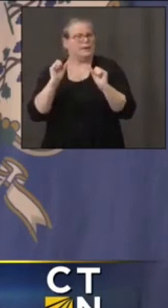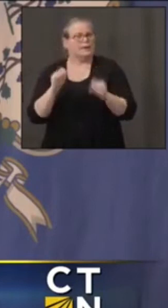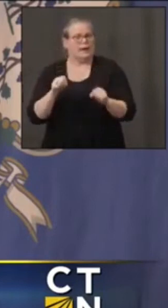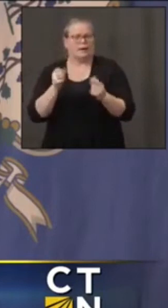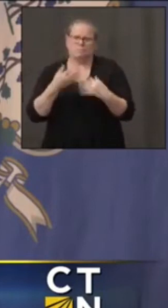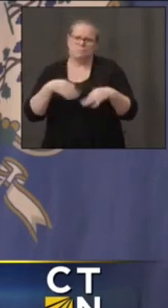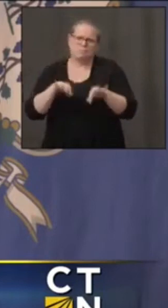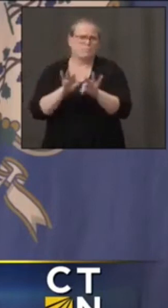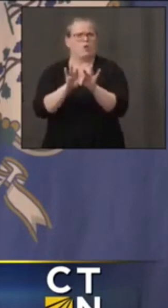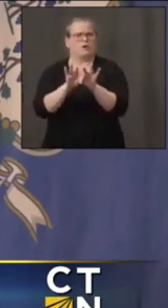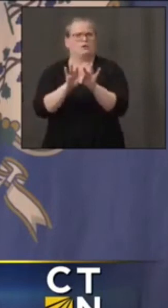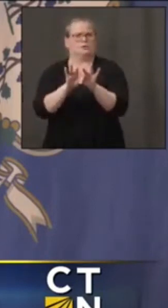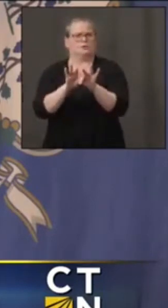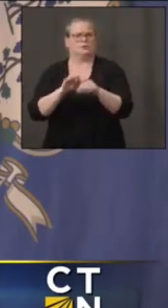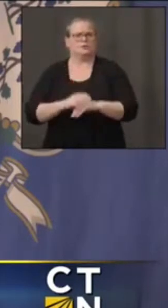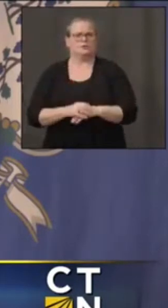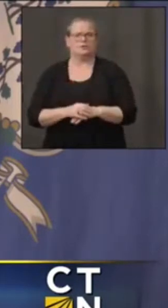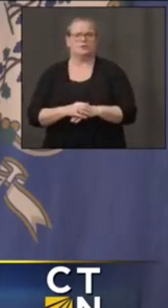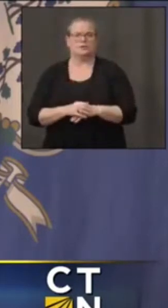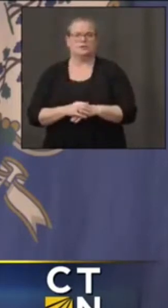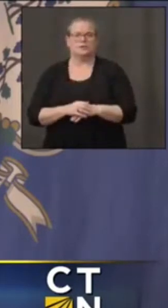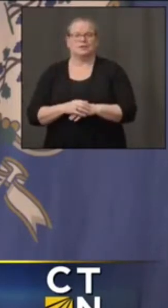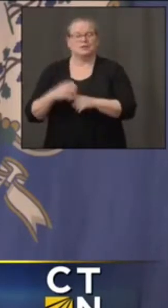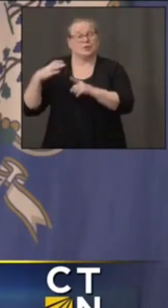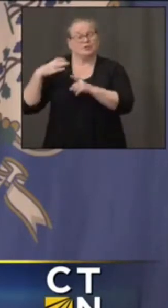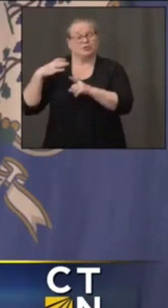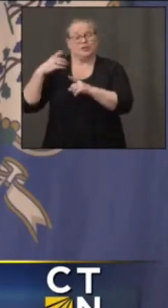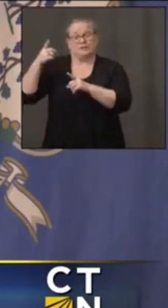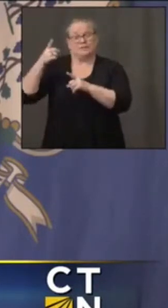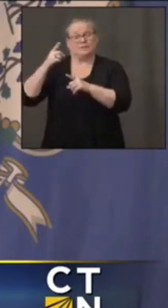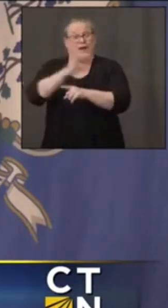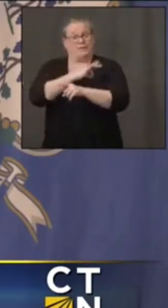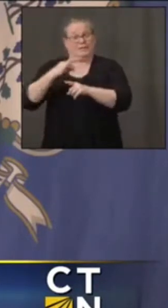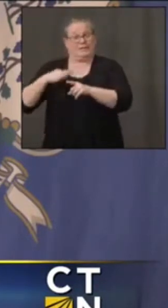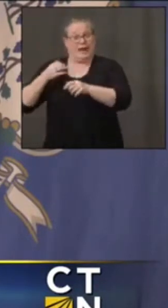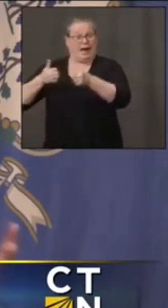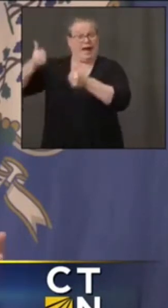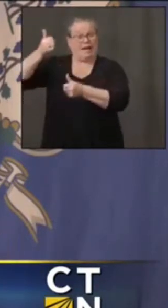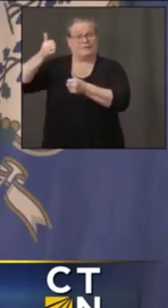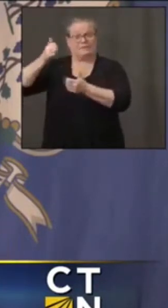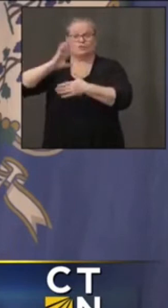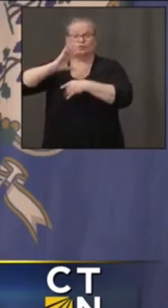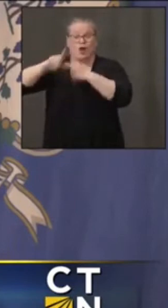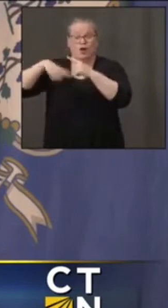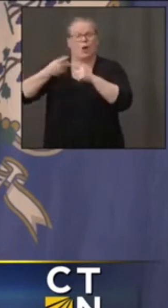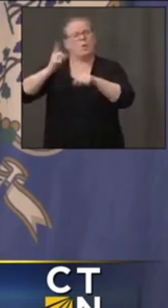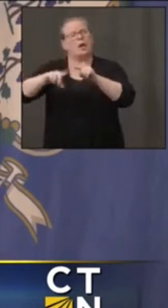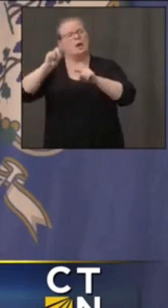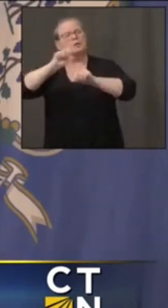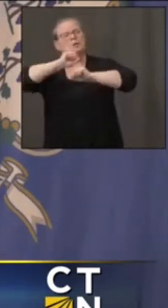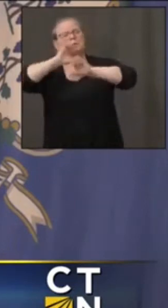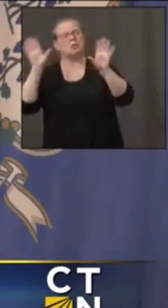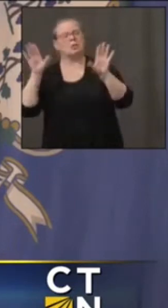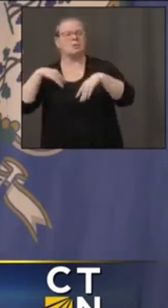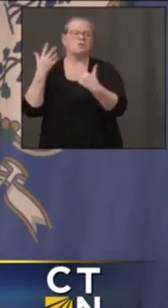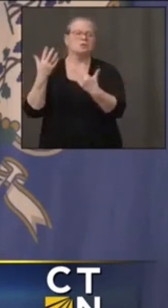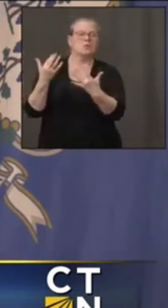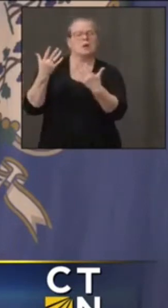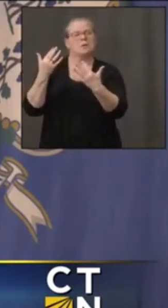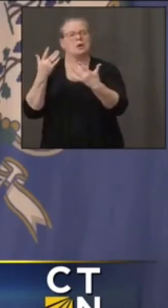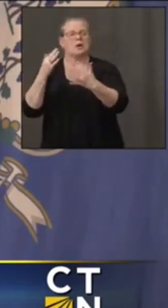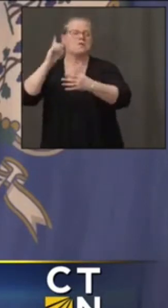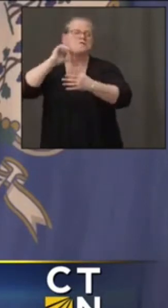I don't like the tone from the Chief of Staff. He thinks we can't do much about this and let's wait for a silver bullet.